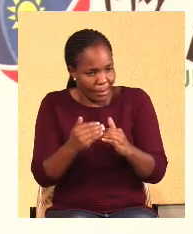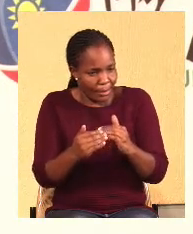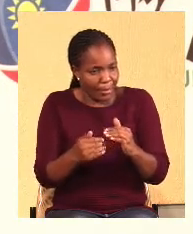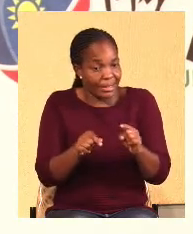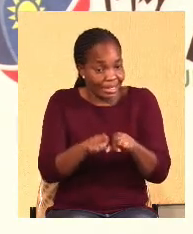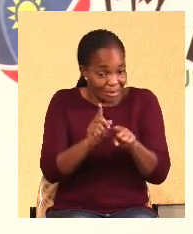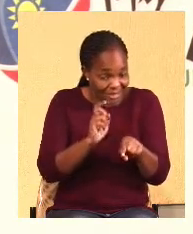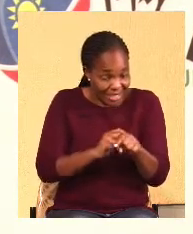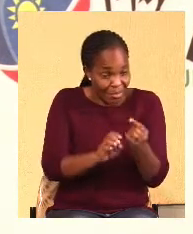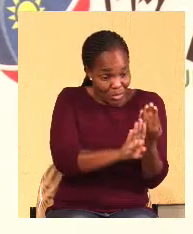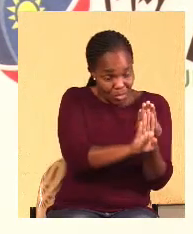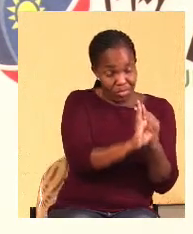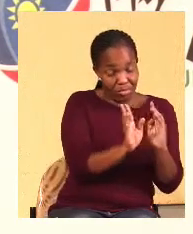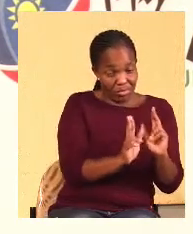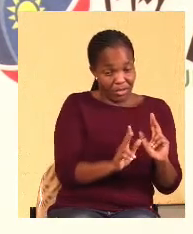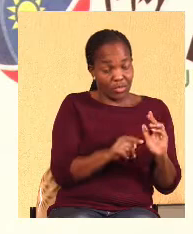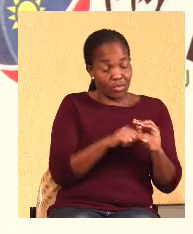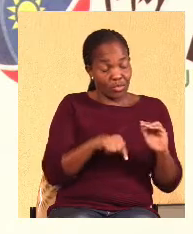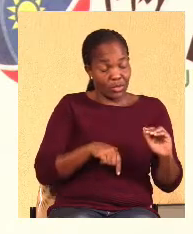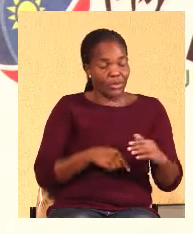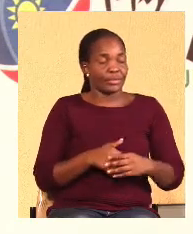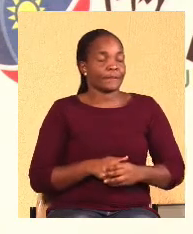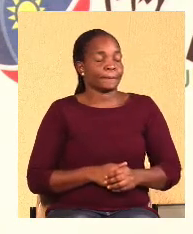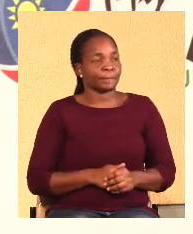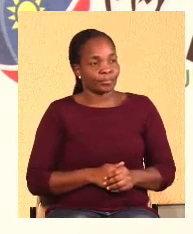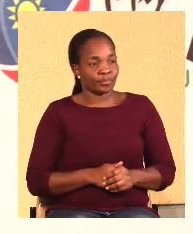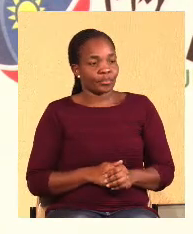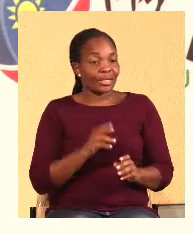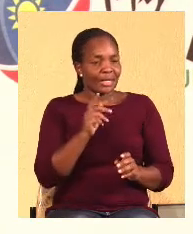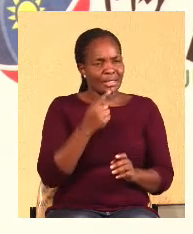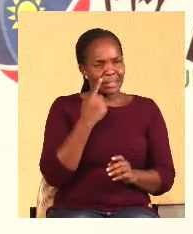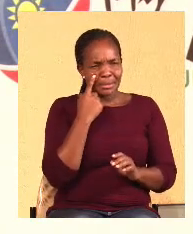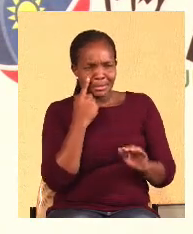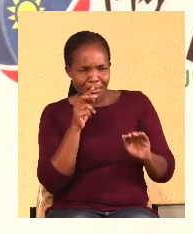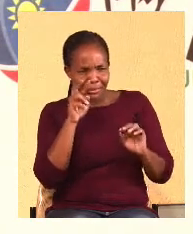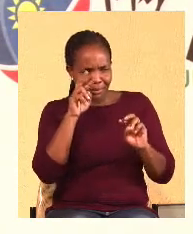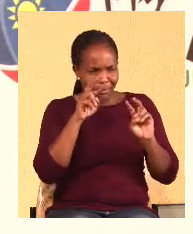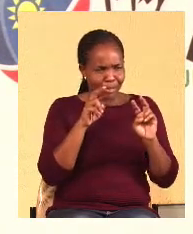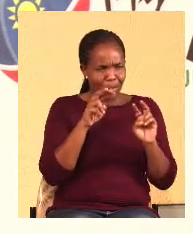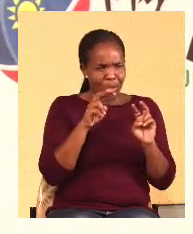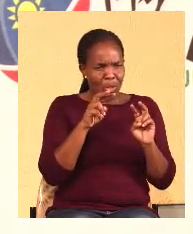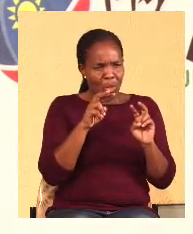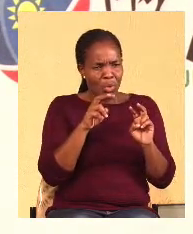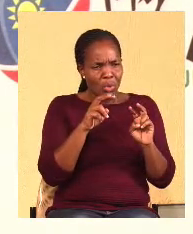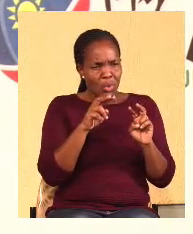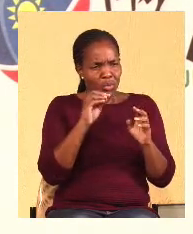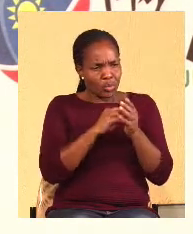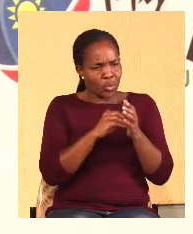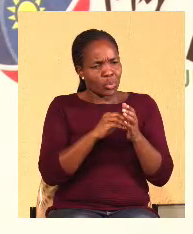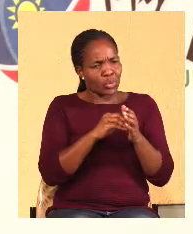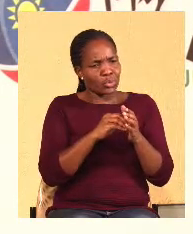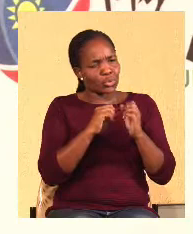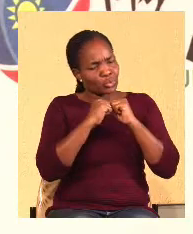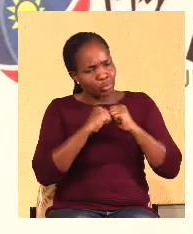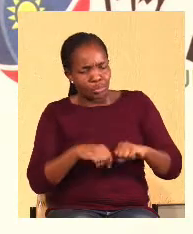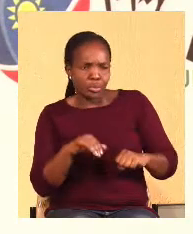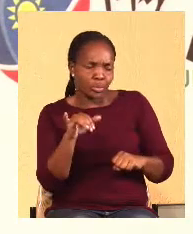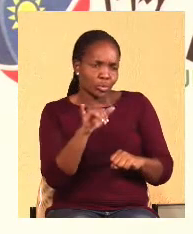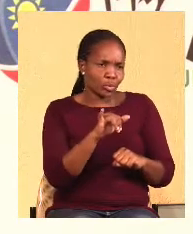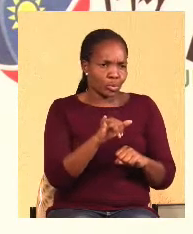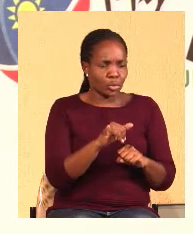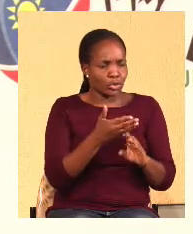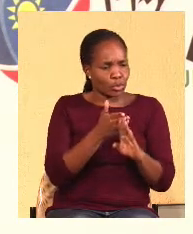our activities that we need to do. At the same time also to see how best we can, you know, put measures in place to mitigate the